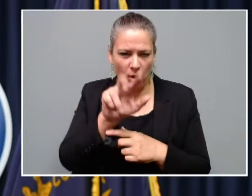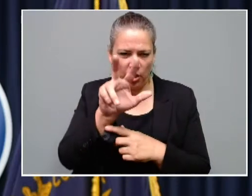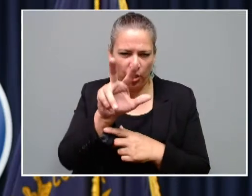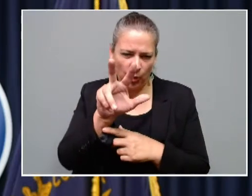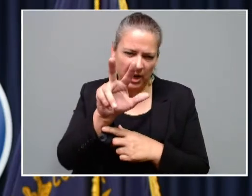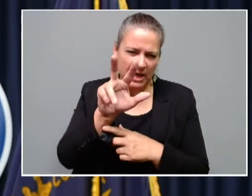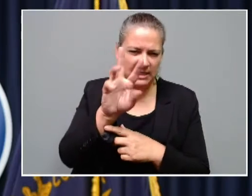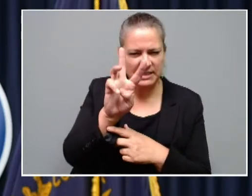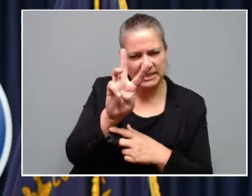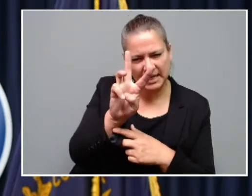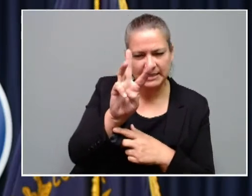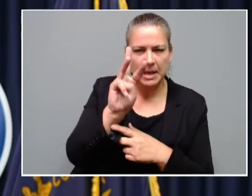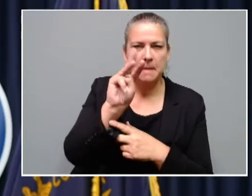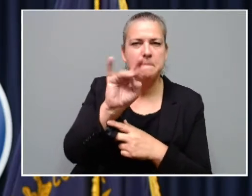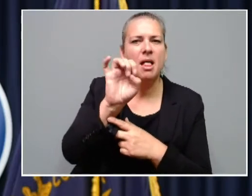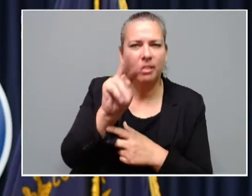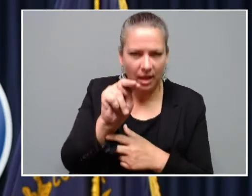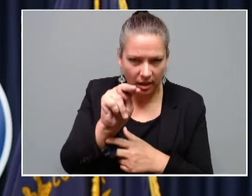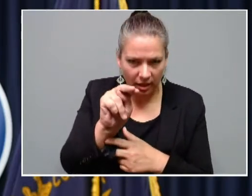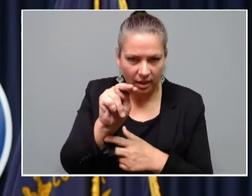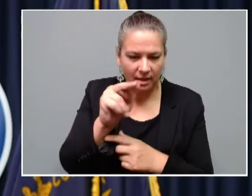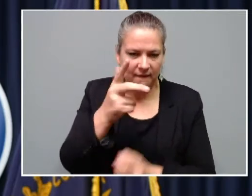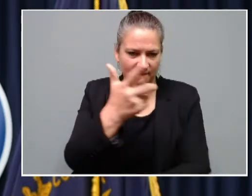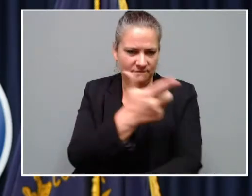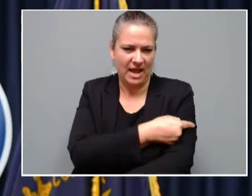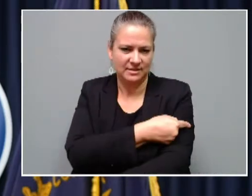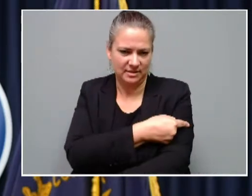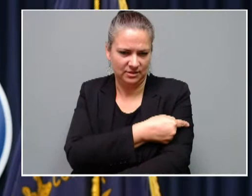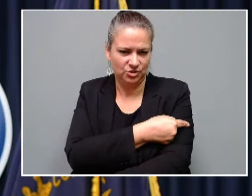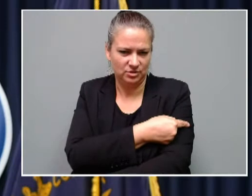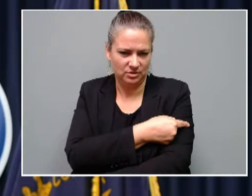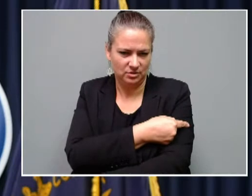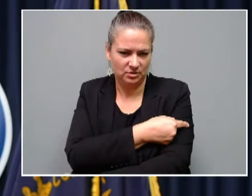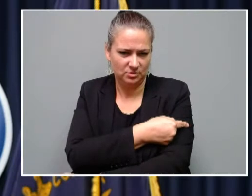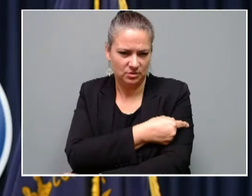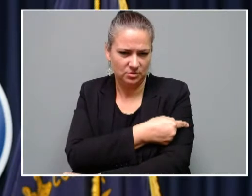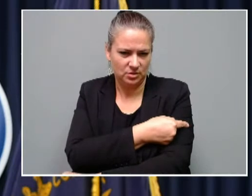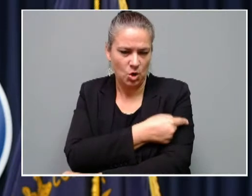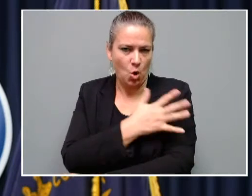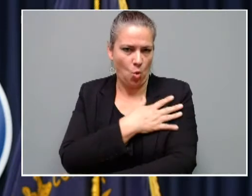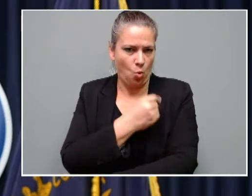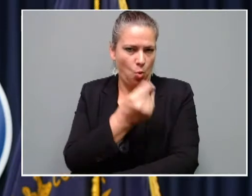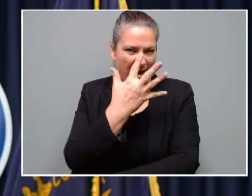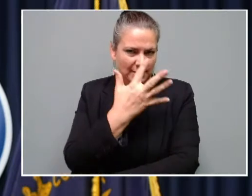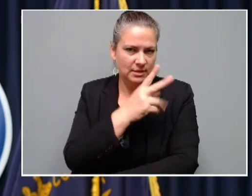3.36 million vaccines, white Kentuckians,